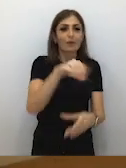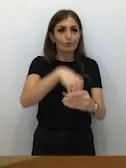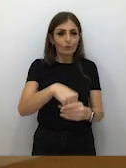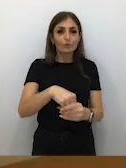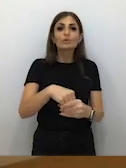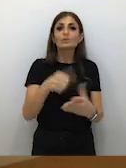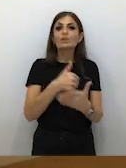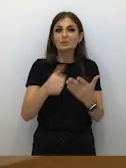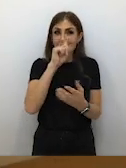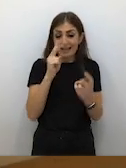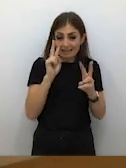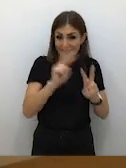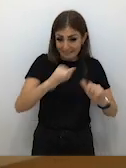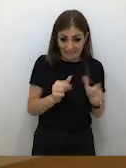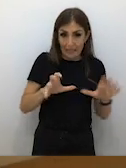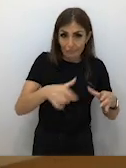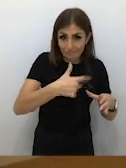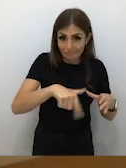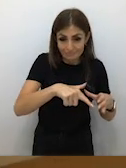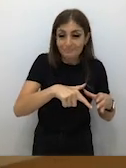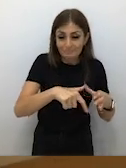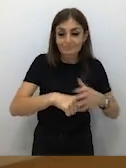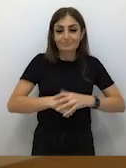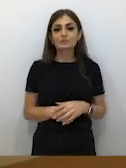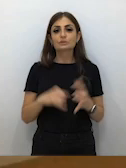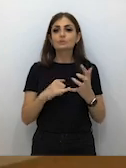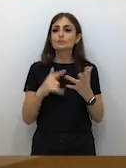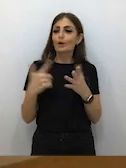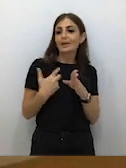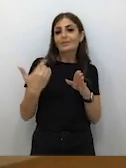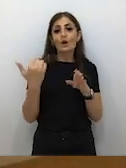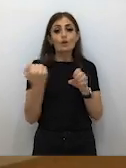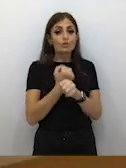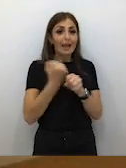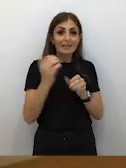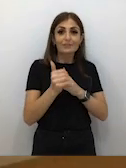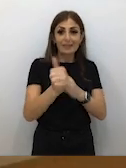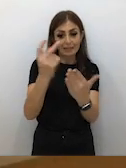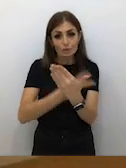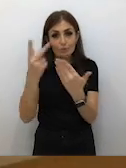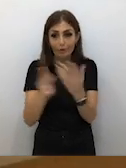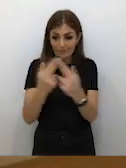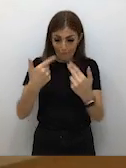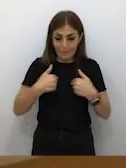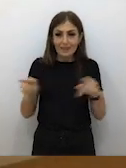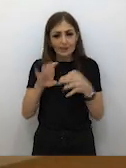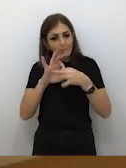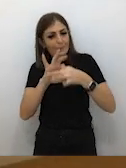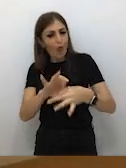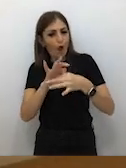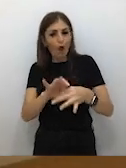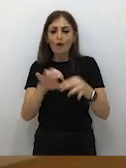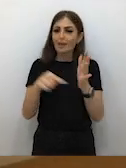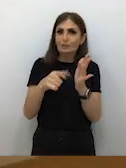labor that they do, which is often invisible in the sector. So being in the Creative Leadership Program for me is